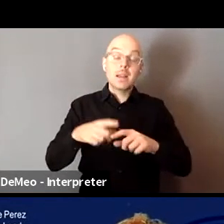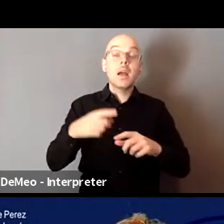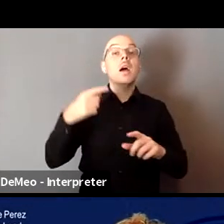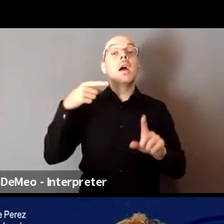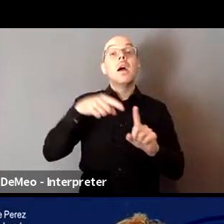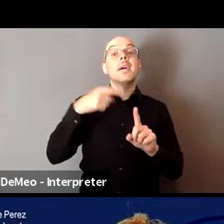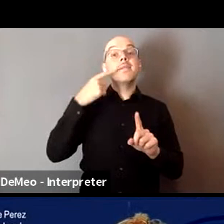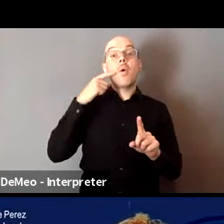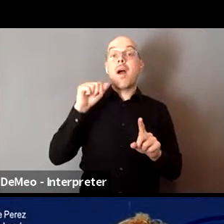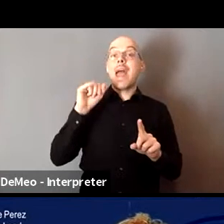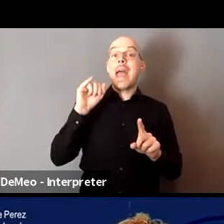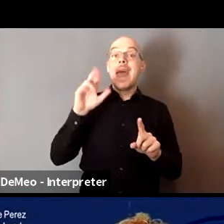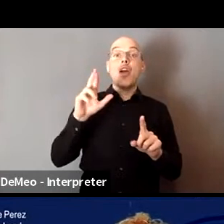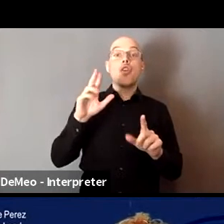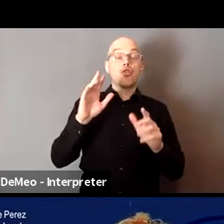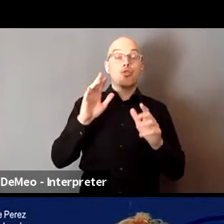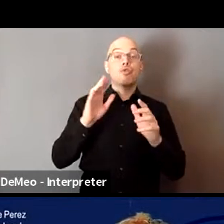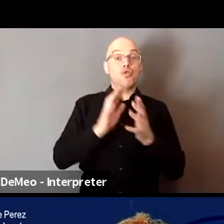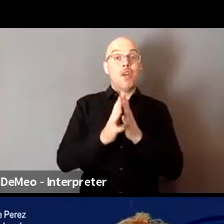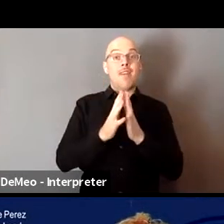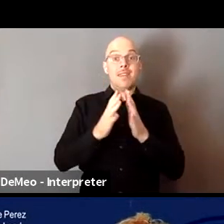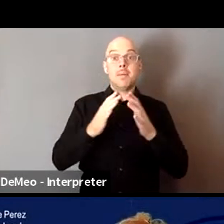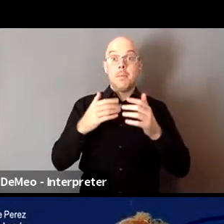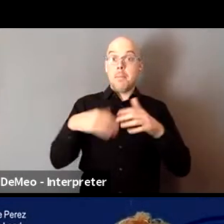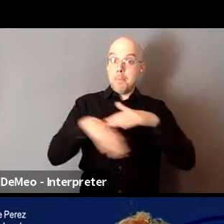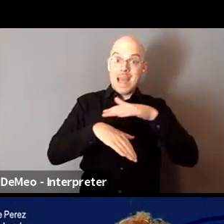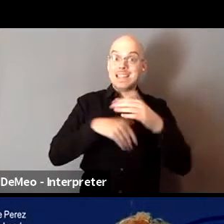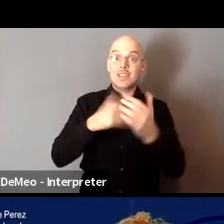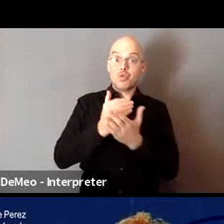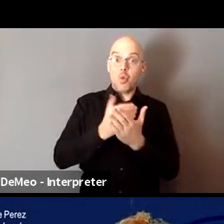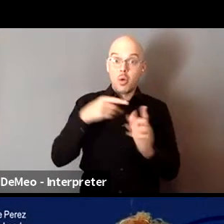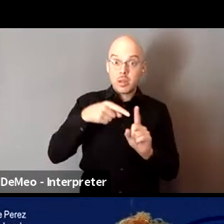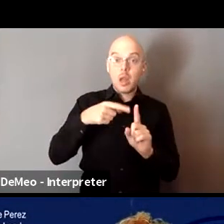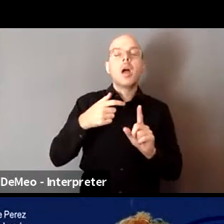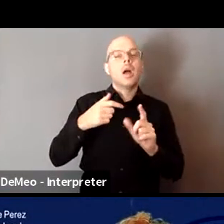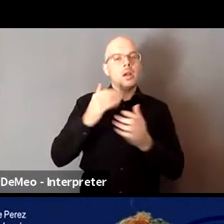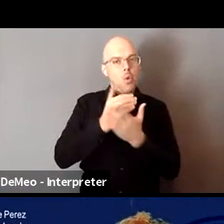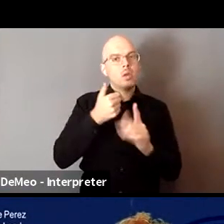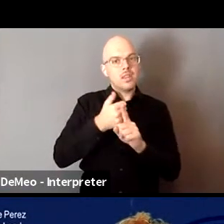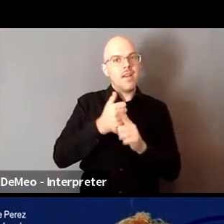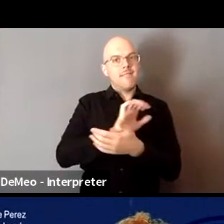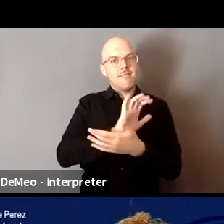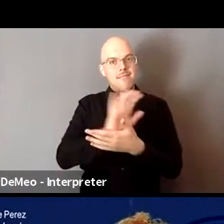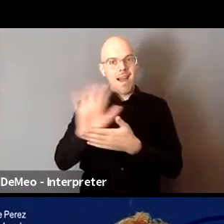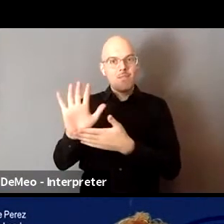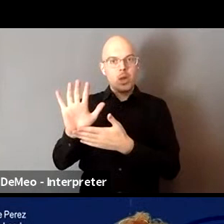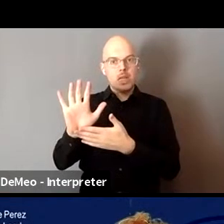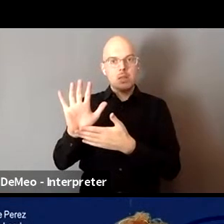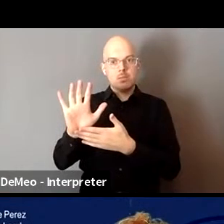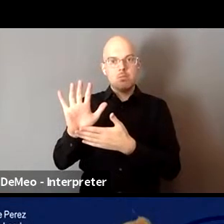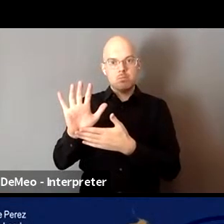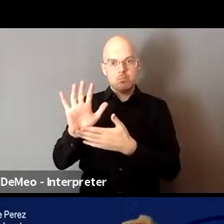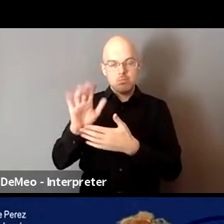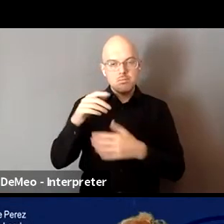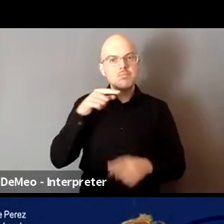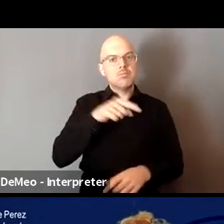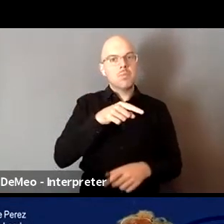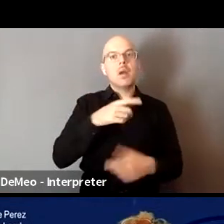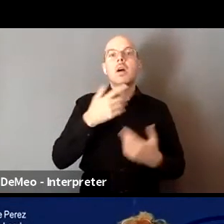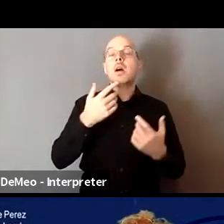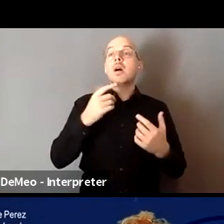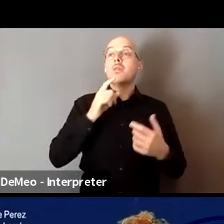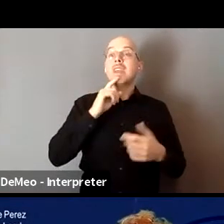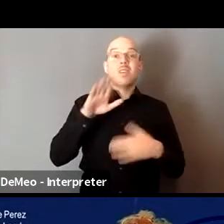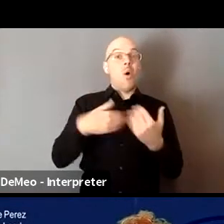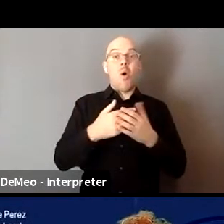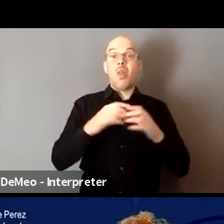basics, the course lasts 5 weeks. And all the classes, just as yours, is a virtual class for the air traffic basics.